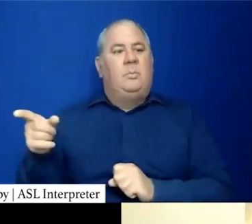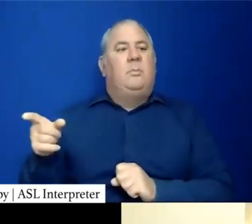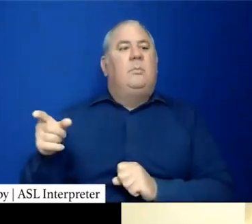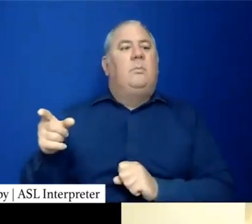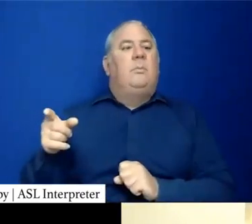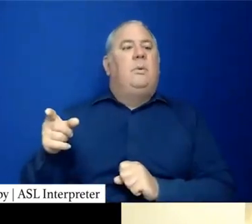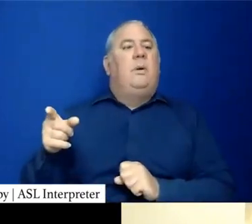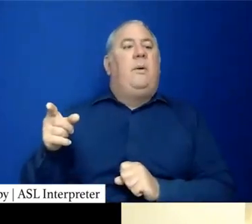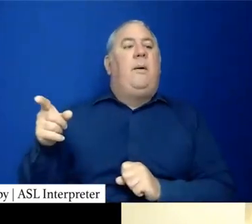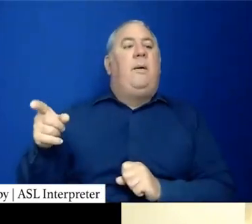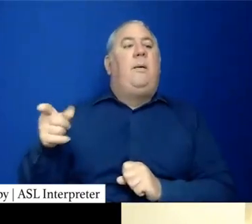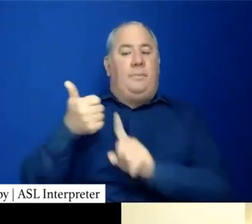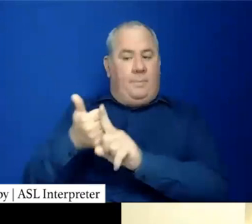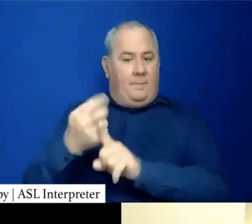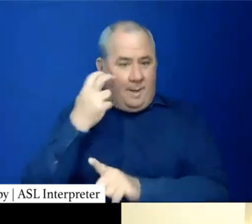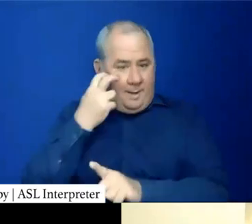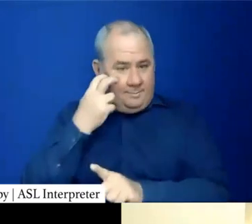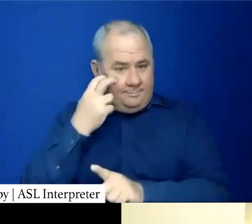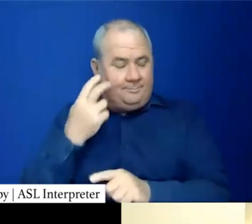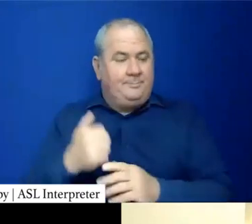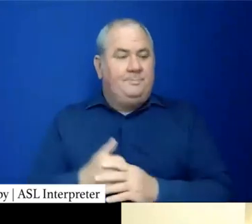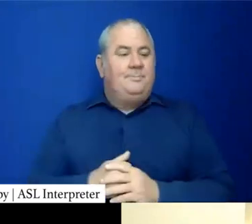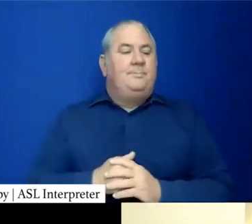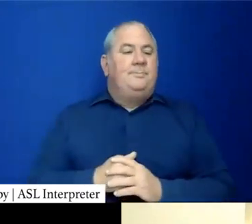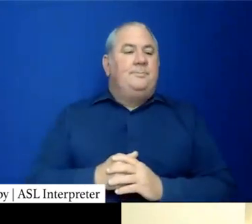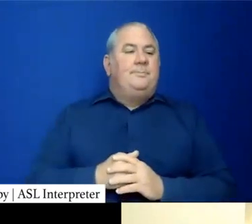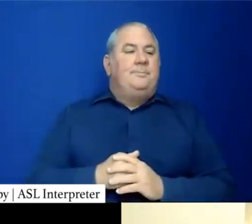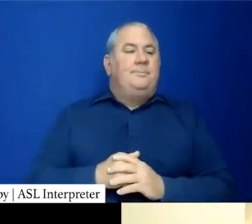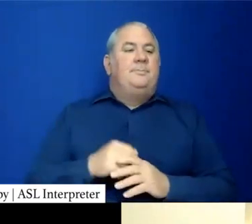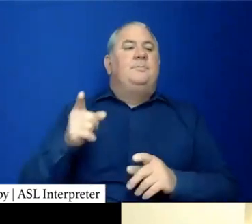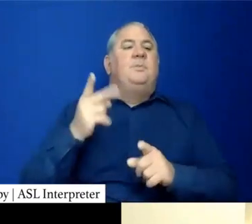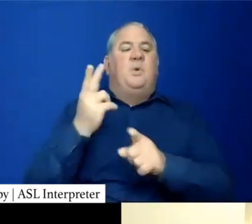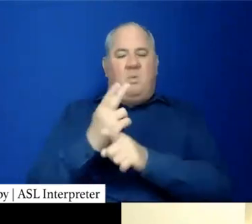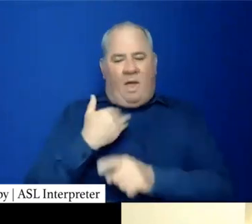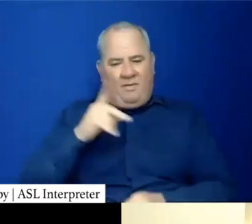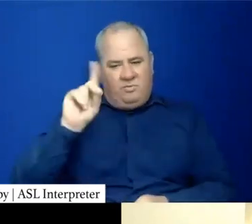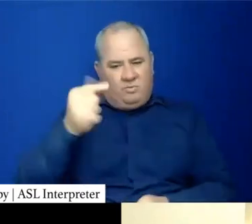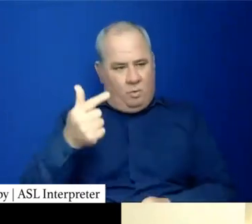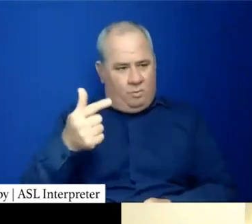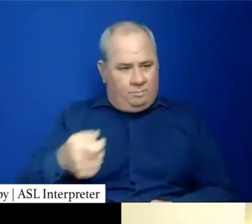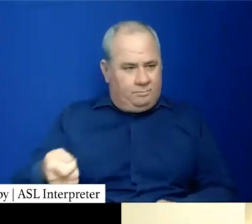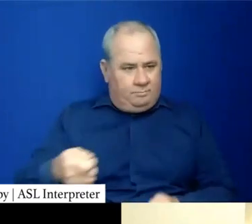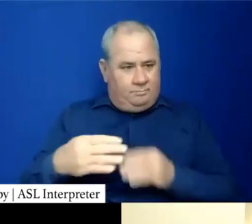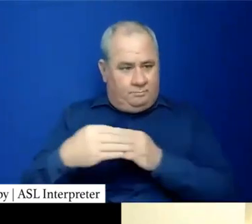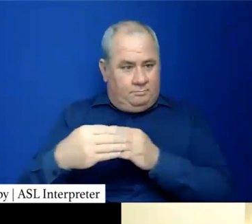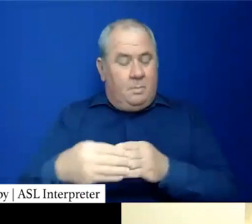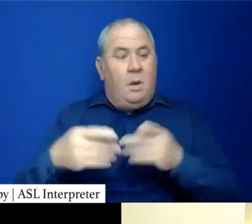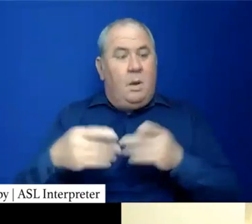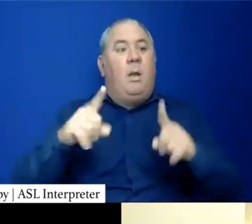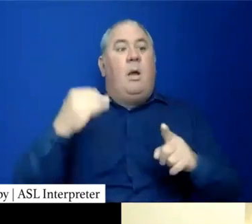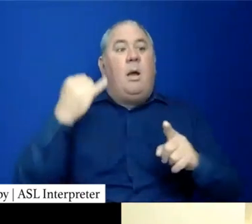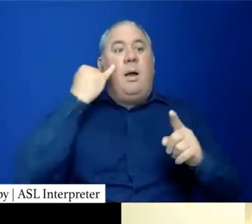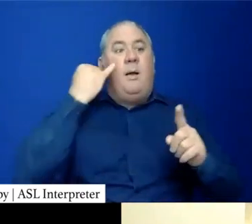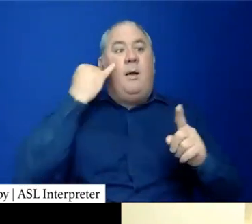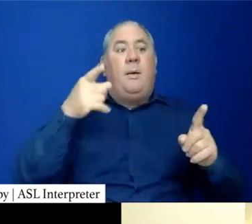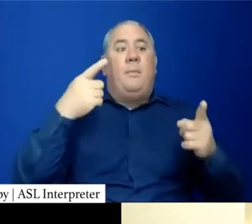blind and uses a service dog and like is very loud about the fact that she is blind and also has a master's